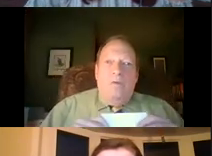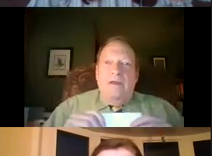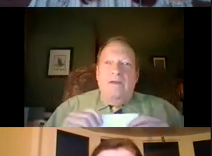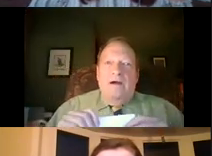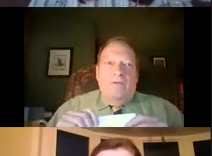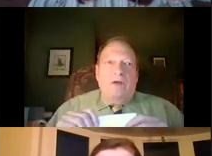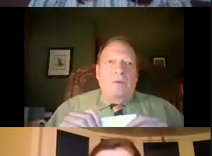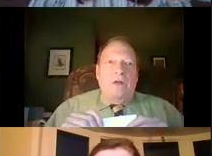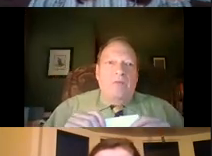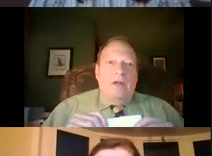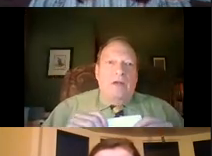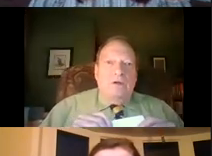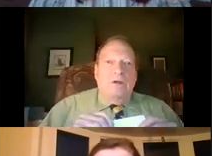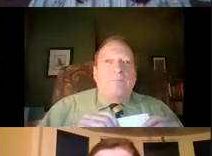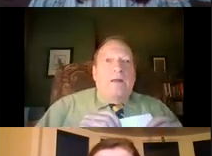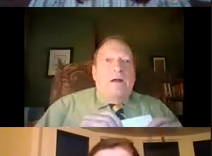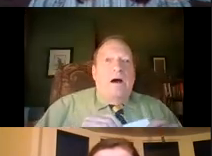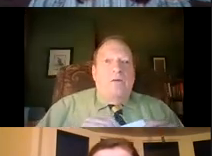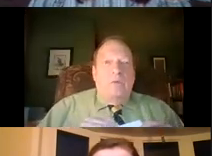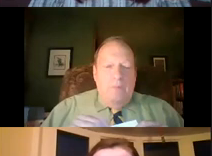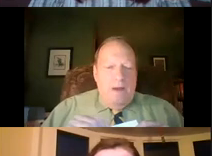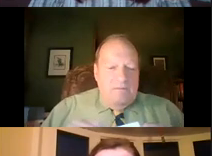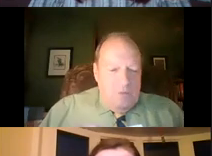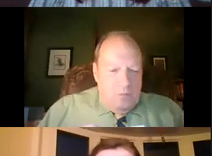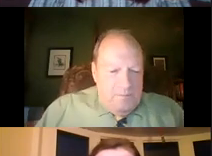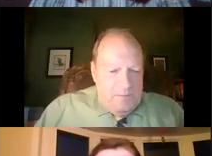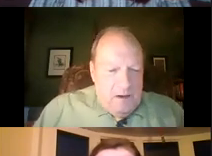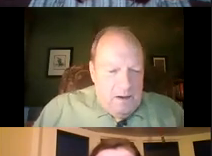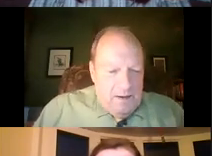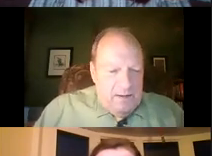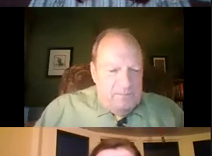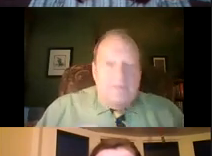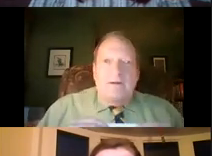1984. Or the Freshman Convocation, which many of you